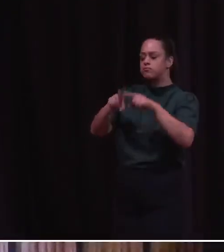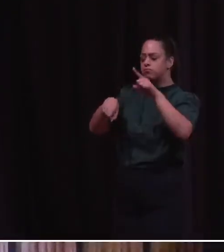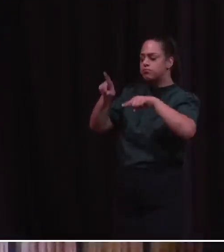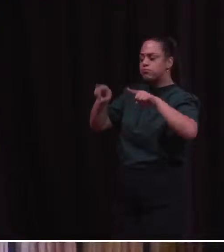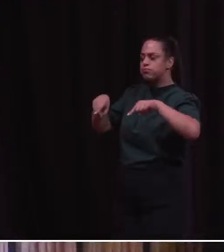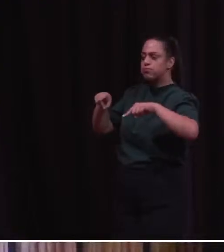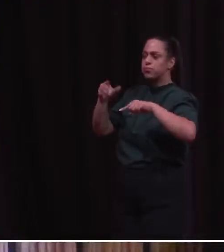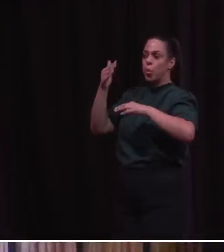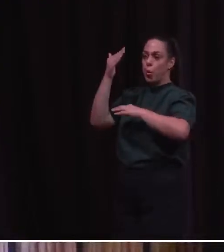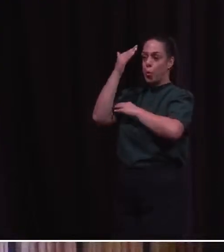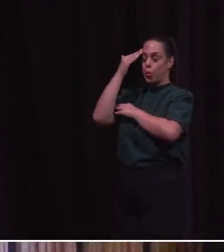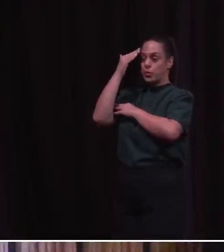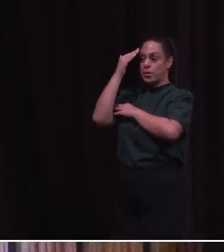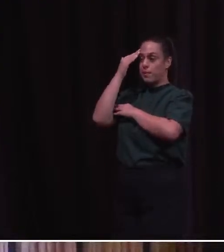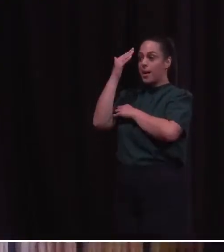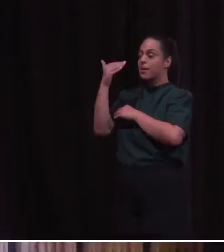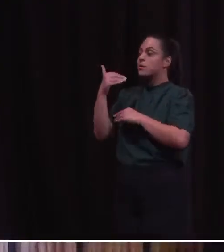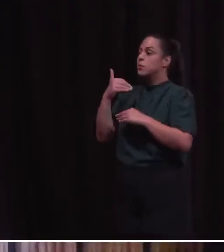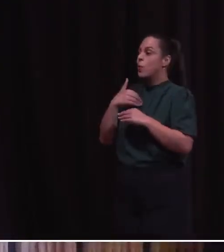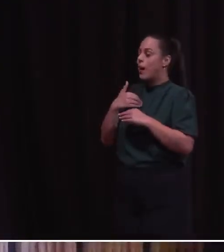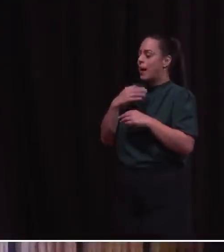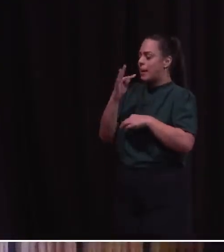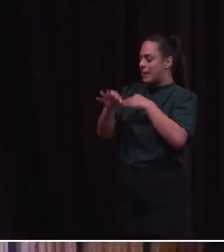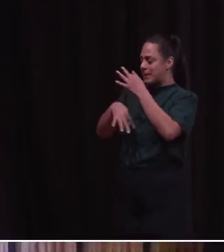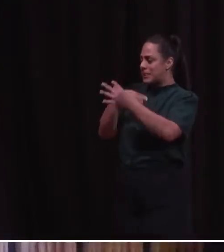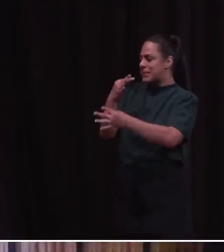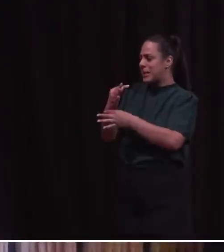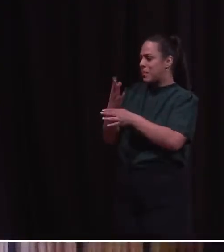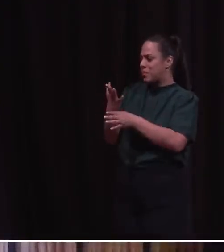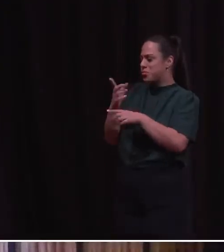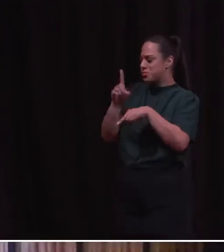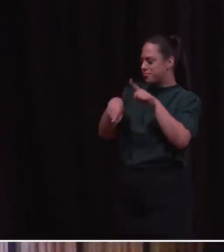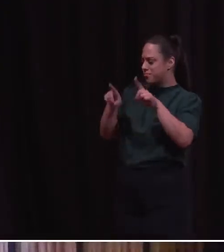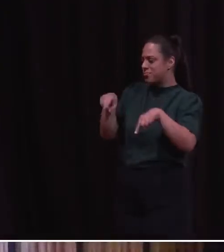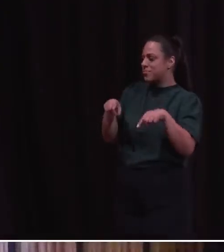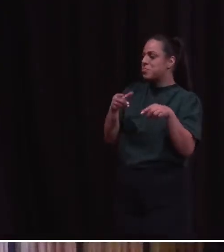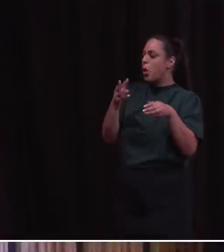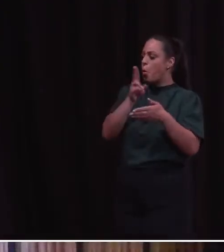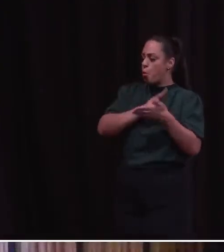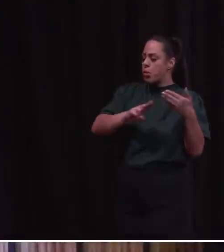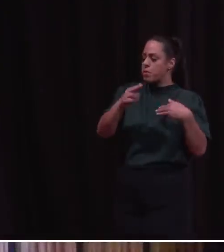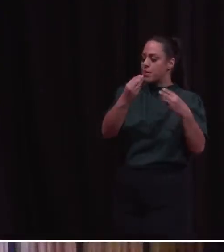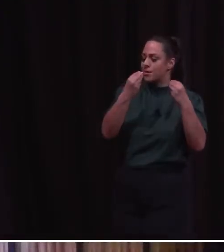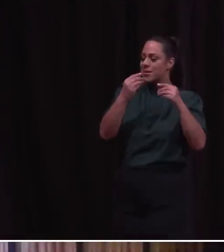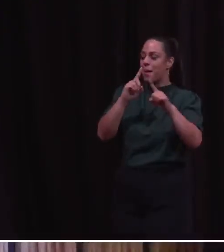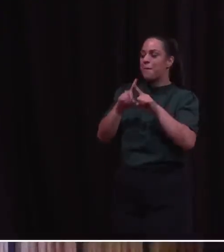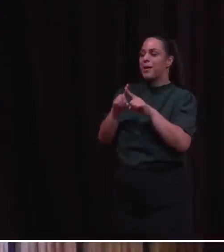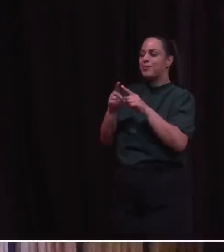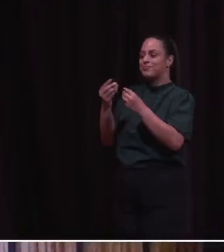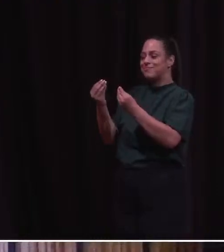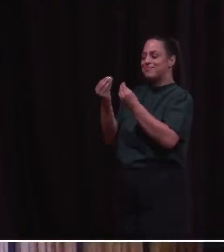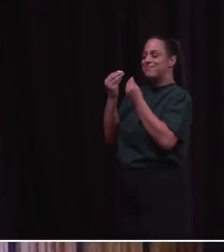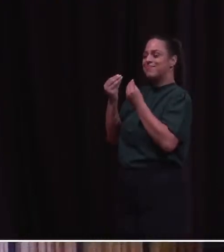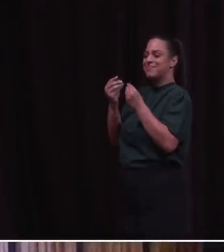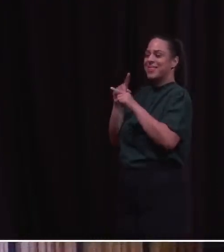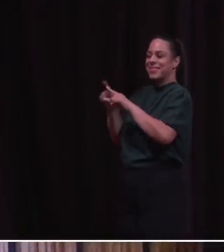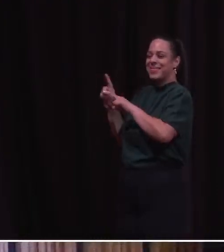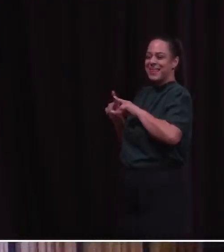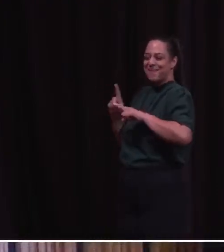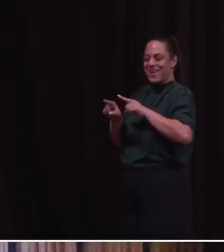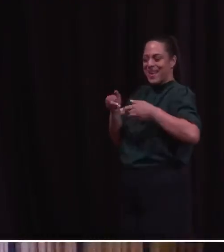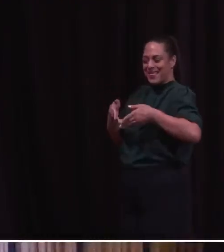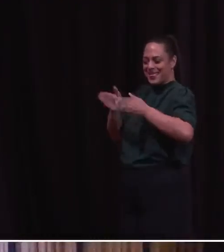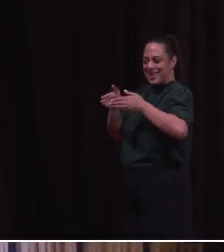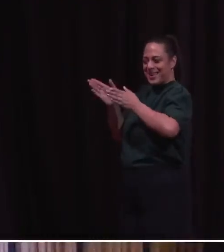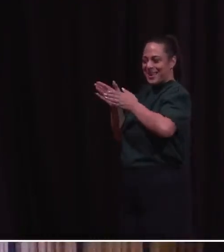are outside of the university. So I think first and foremost, the university should not privilege itself as the